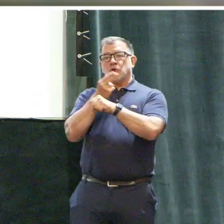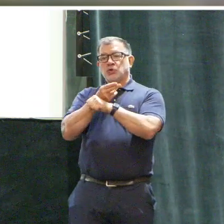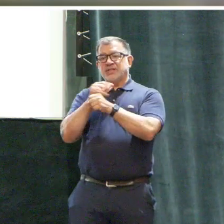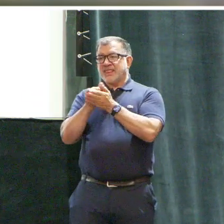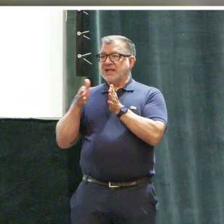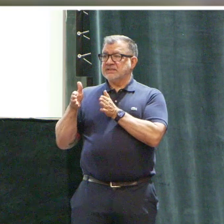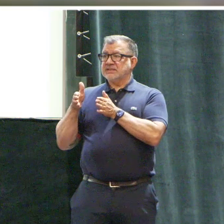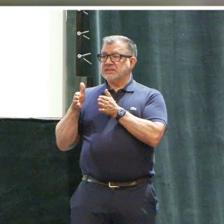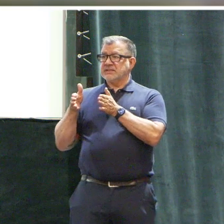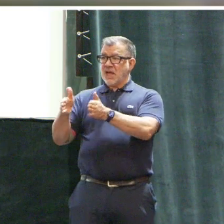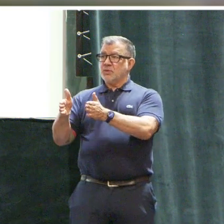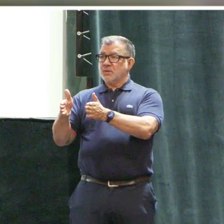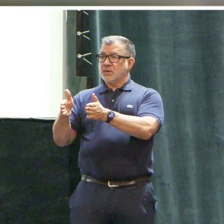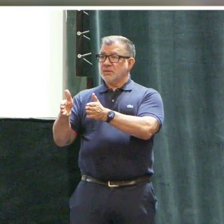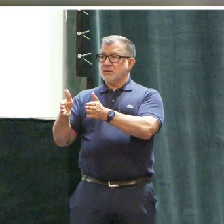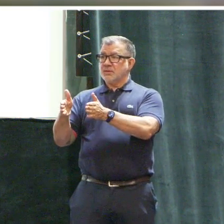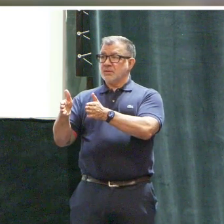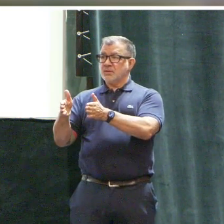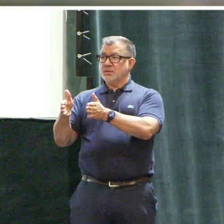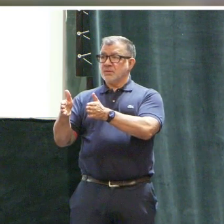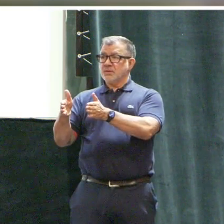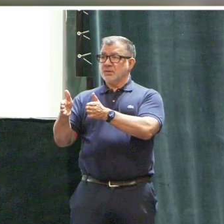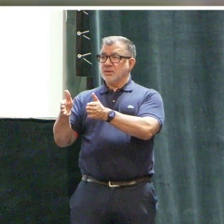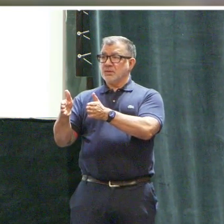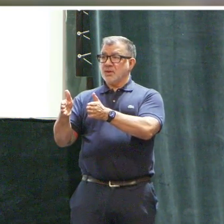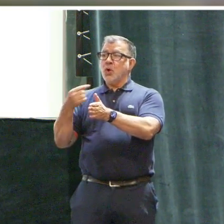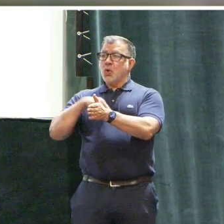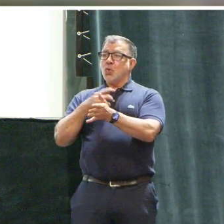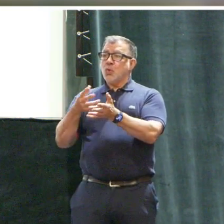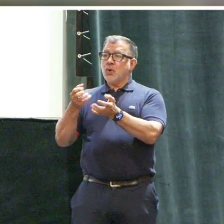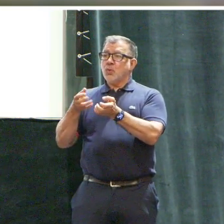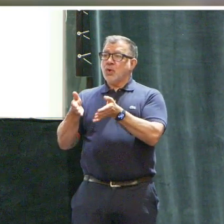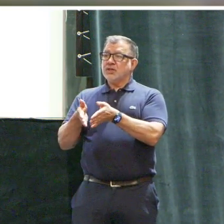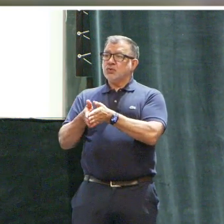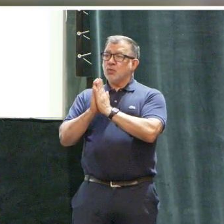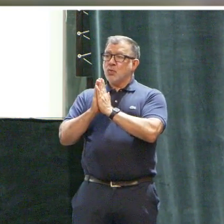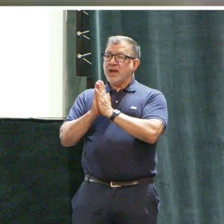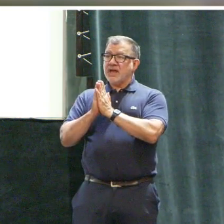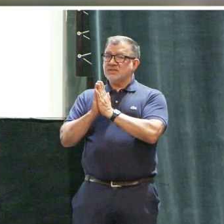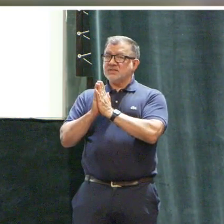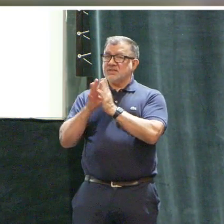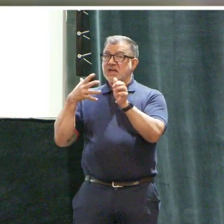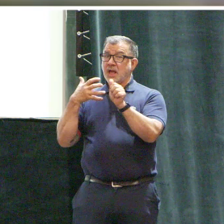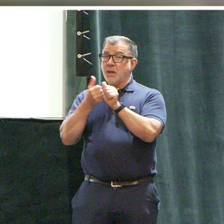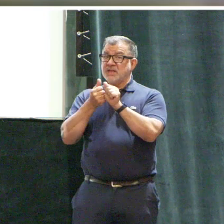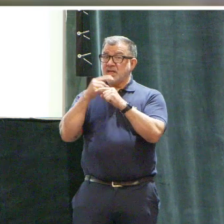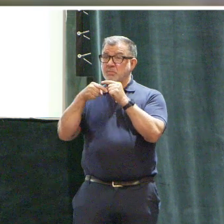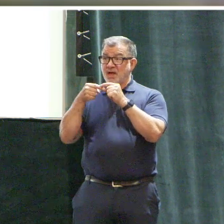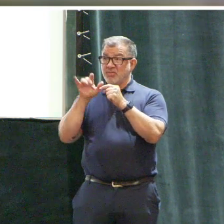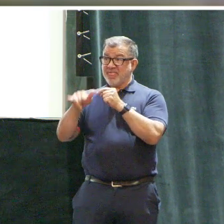narrowed in the proposed plan. We wanted to request if there was an update on that possibility.